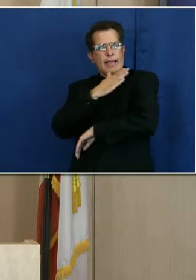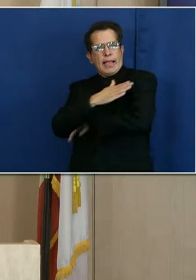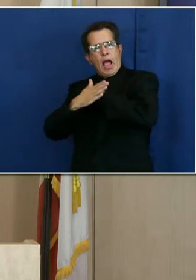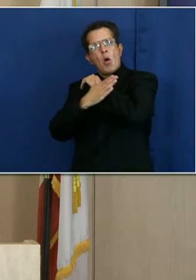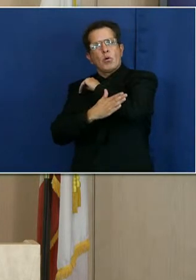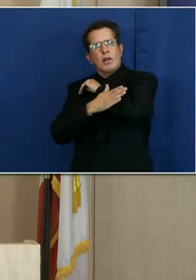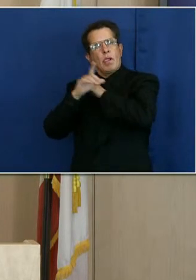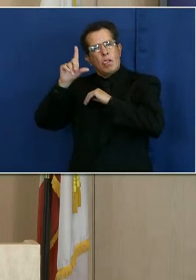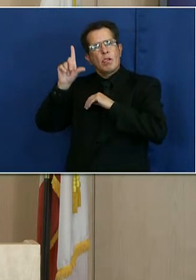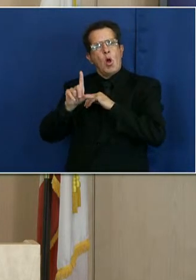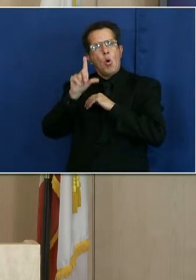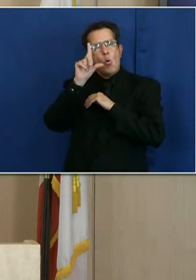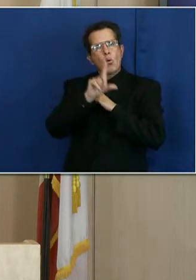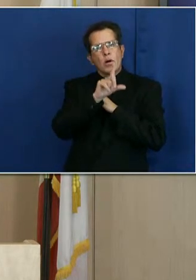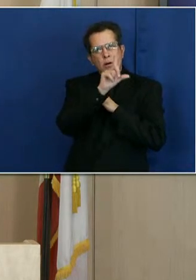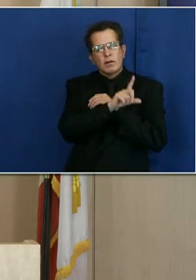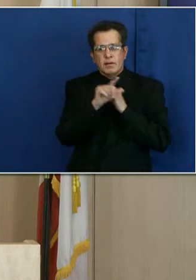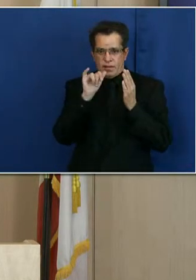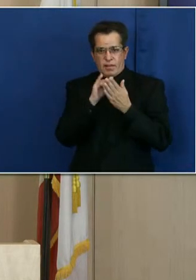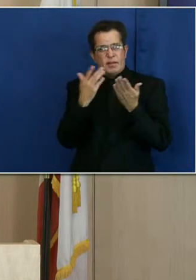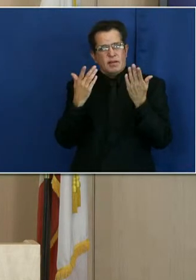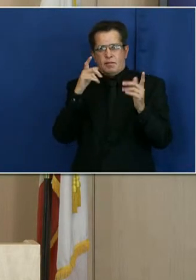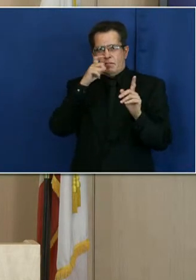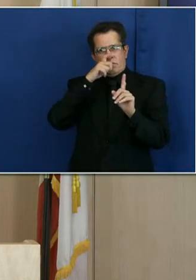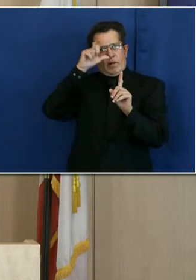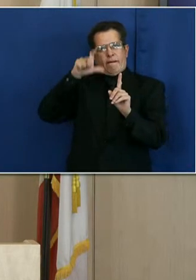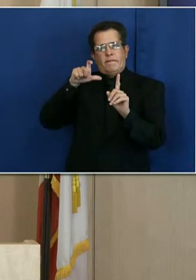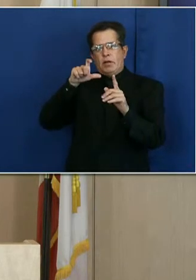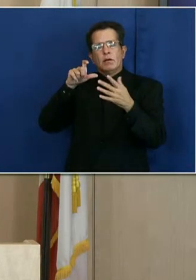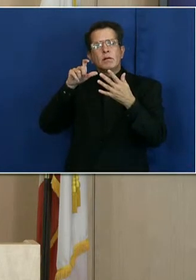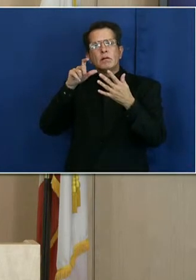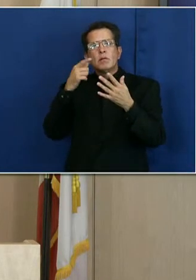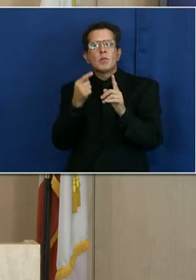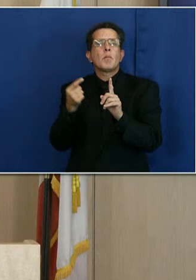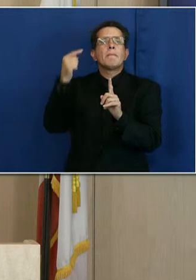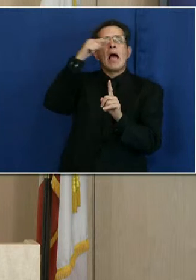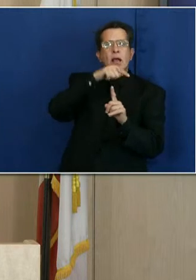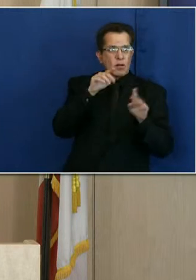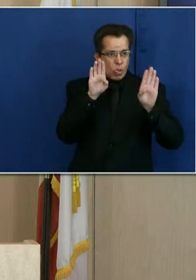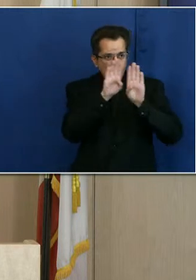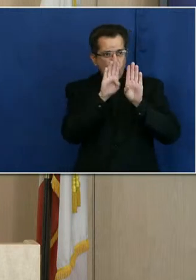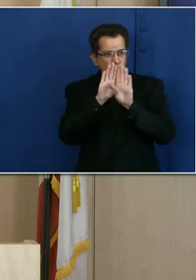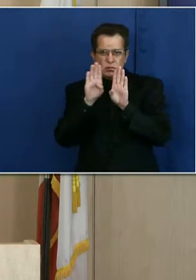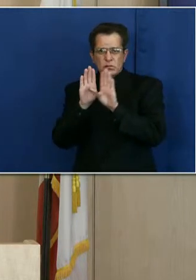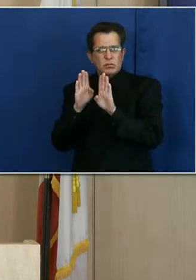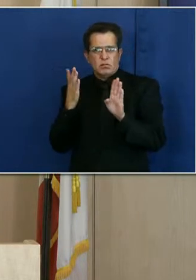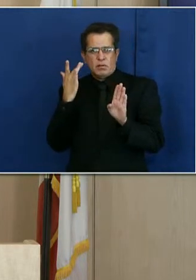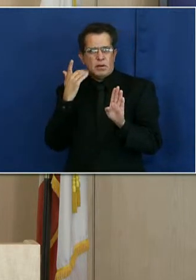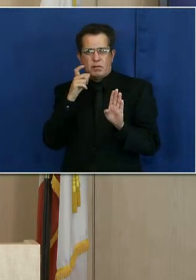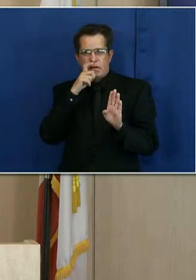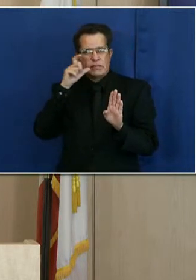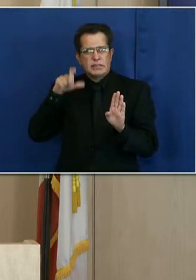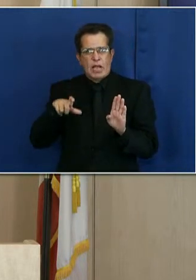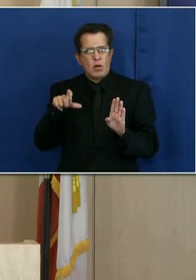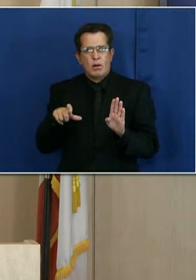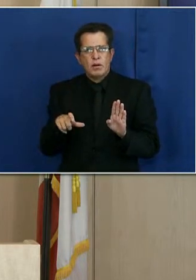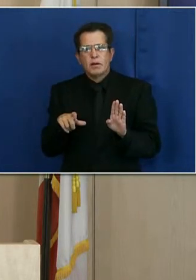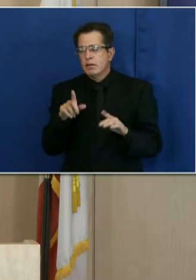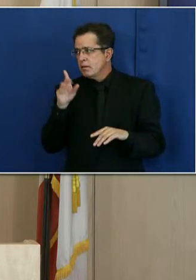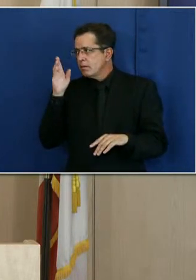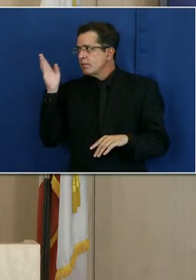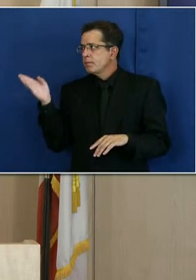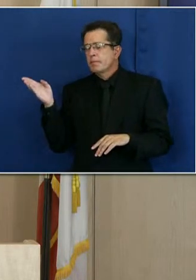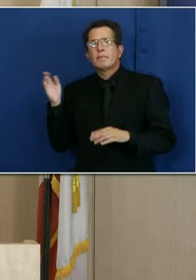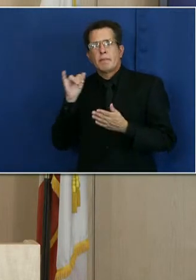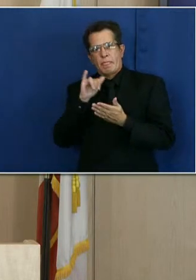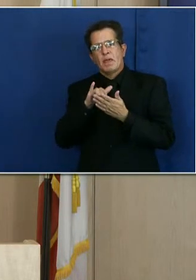rate is enough reason to not move backwards in the reopening process if the state orders it? Well, I think that was a major